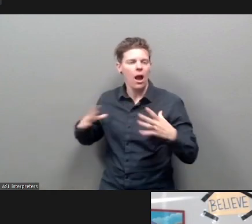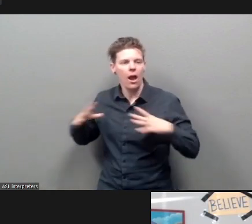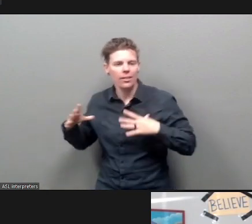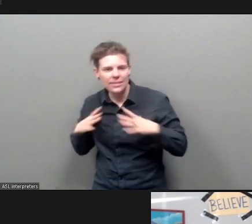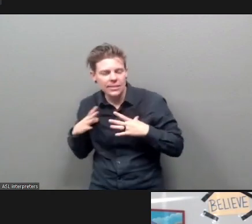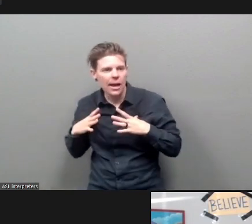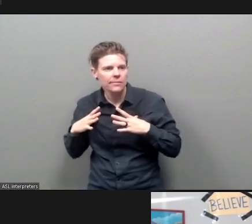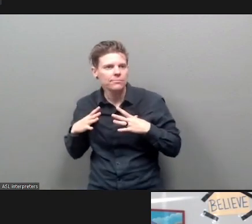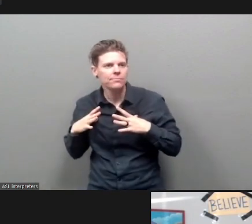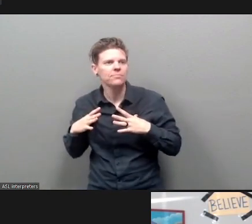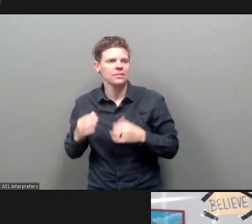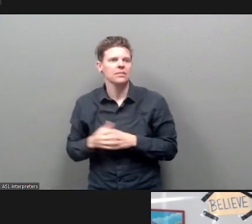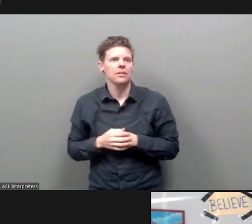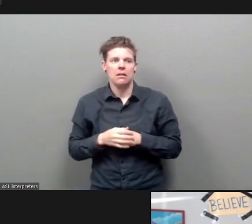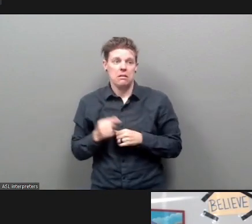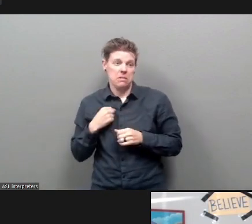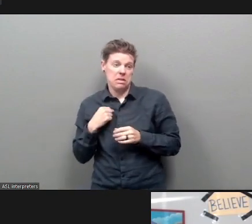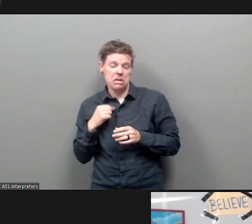total of,